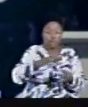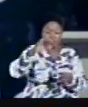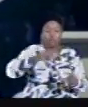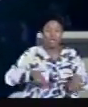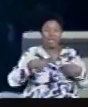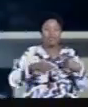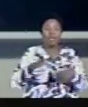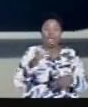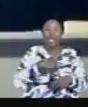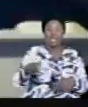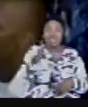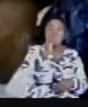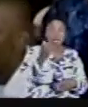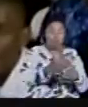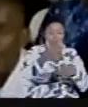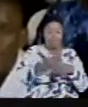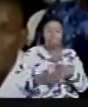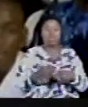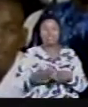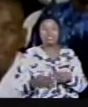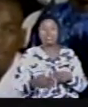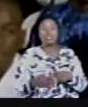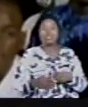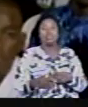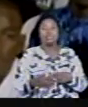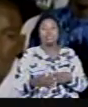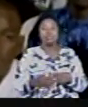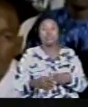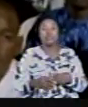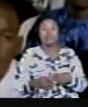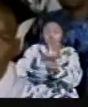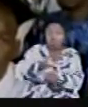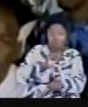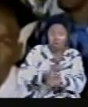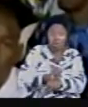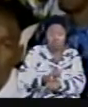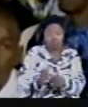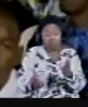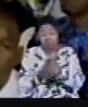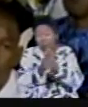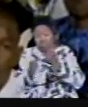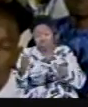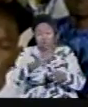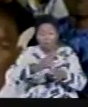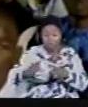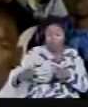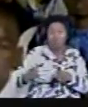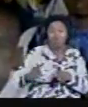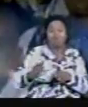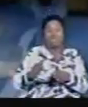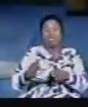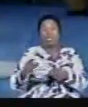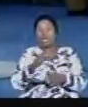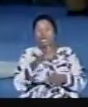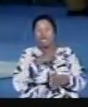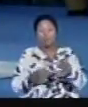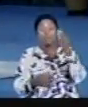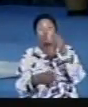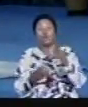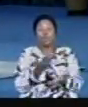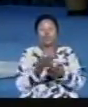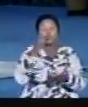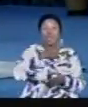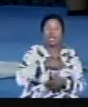are complete. Job, work, profession, prosperity, and ye are complete. In